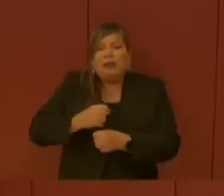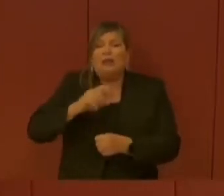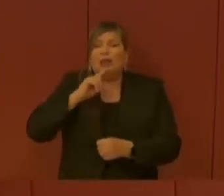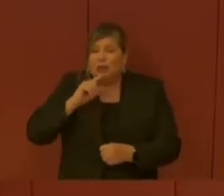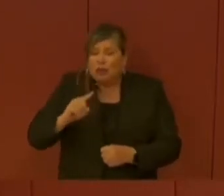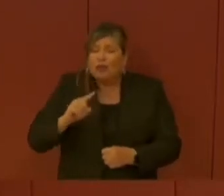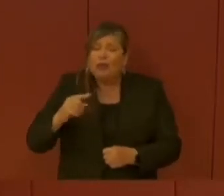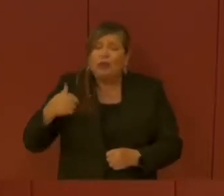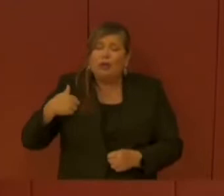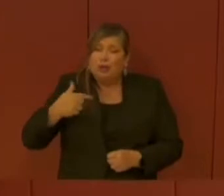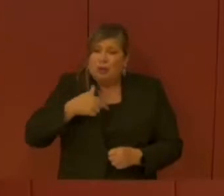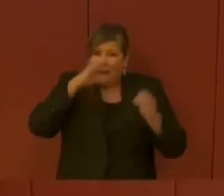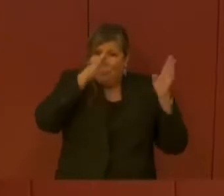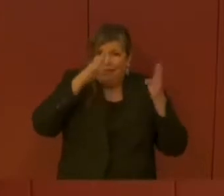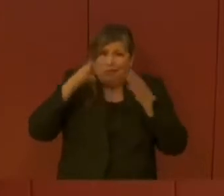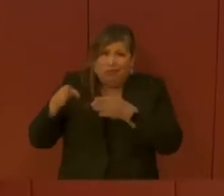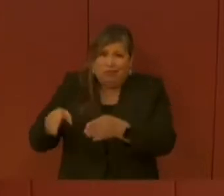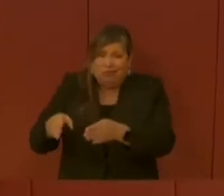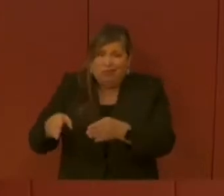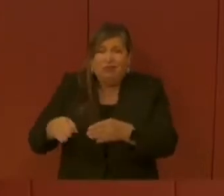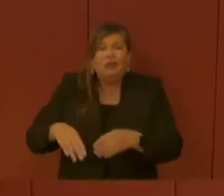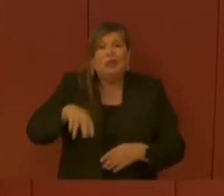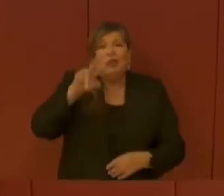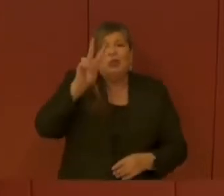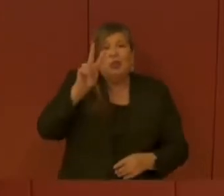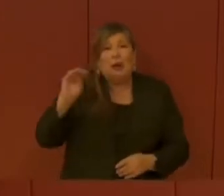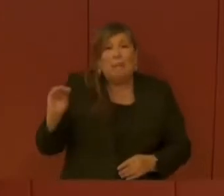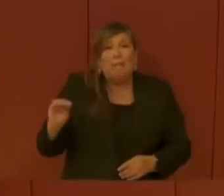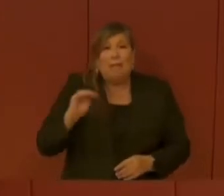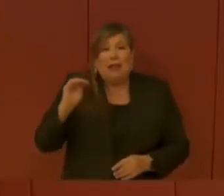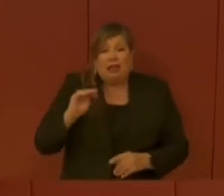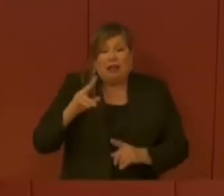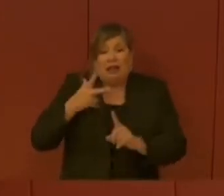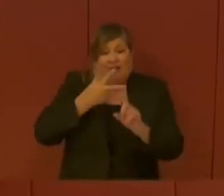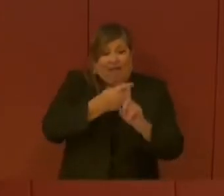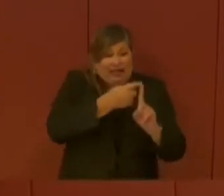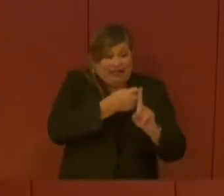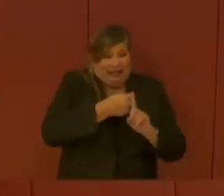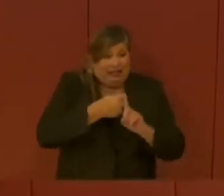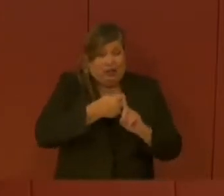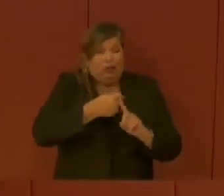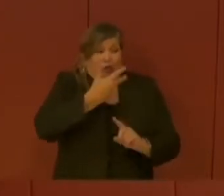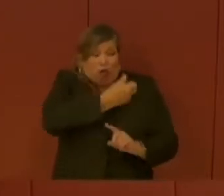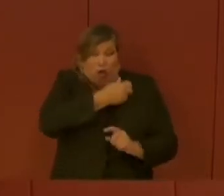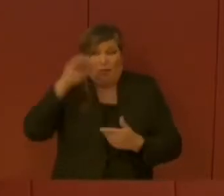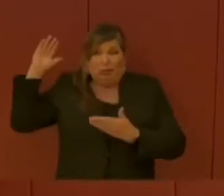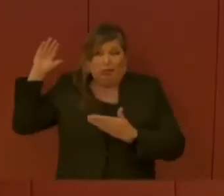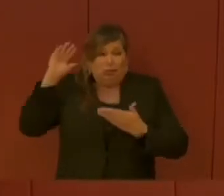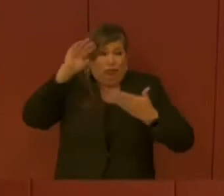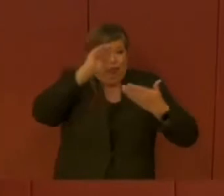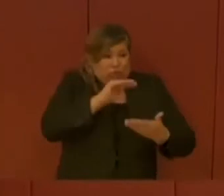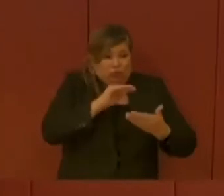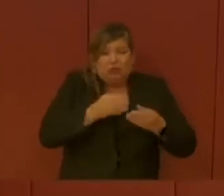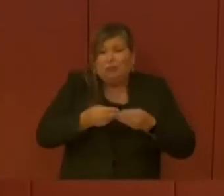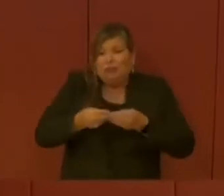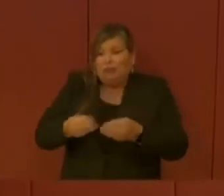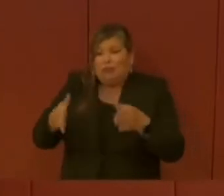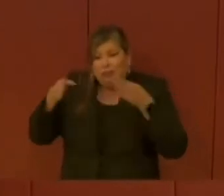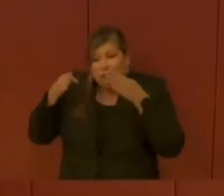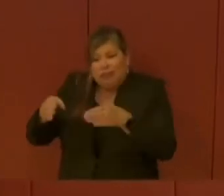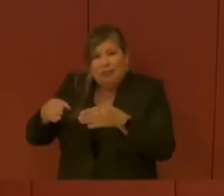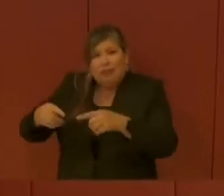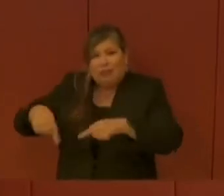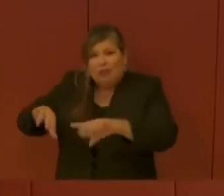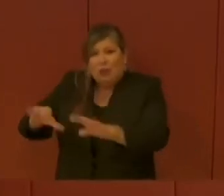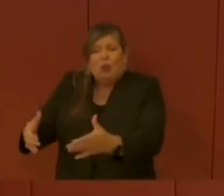forward, a numerical metric of 2 million vaccines that would then allow us a